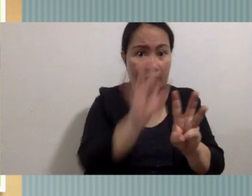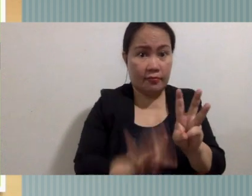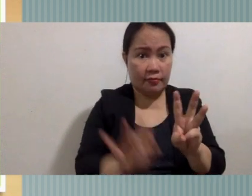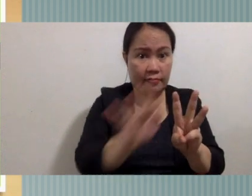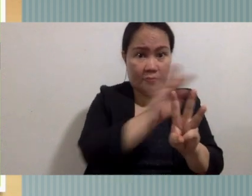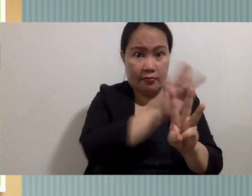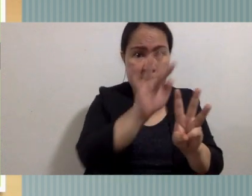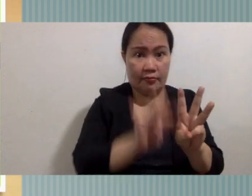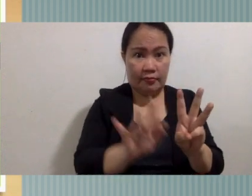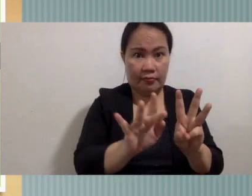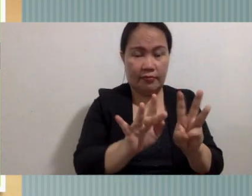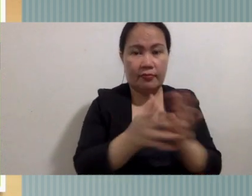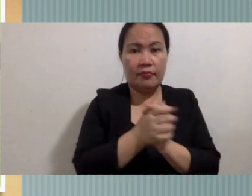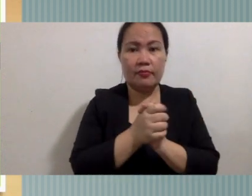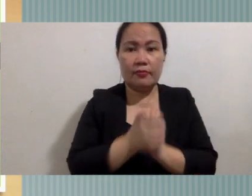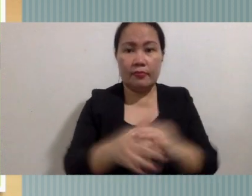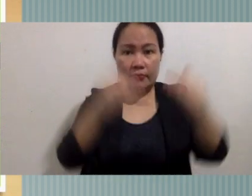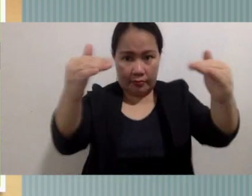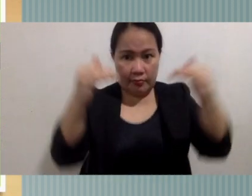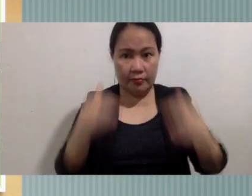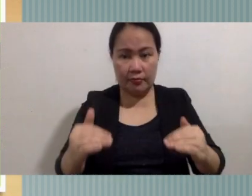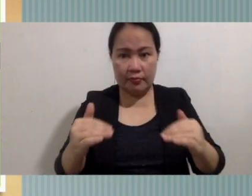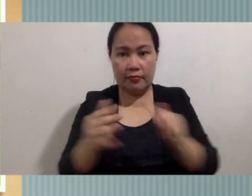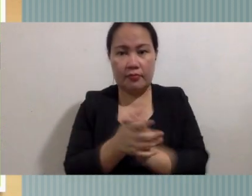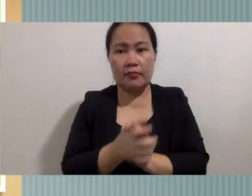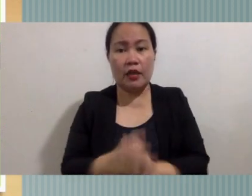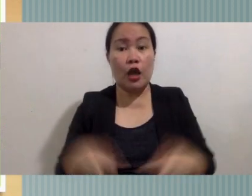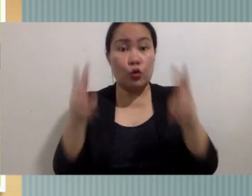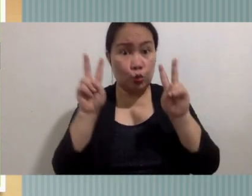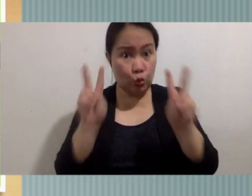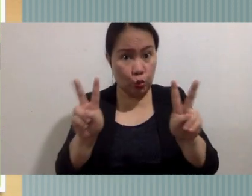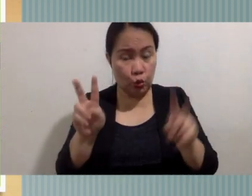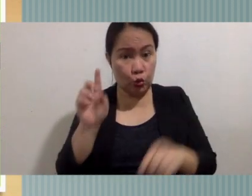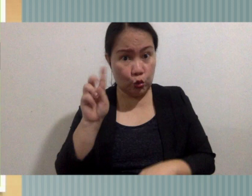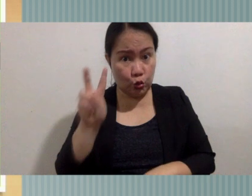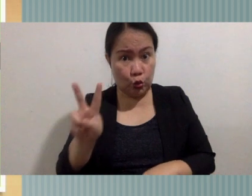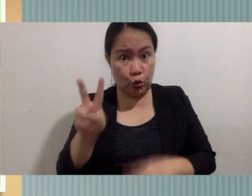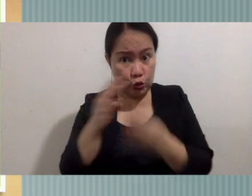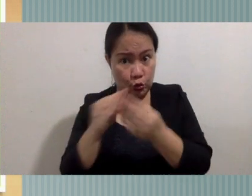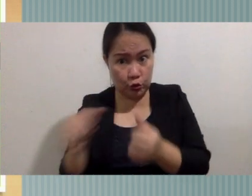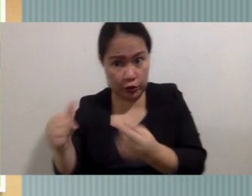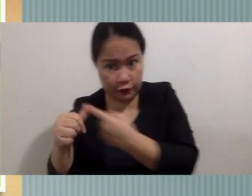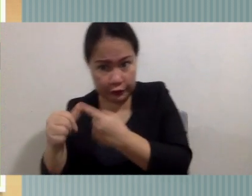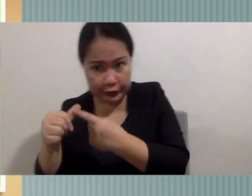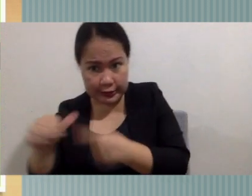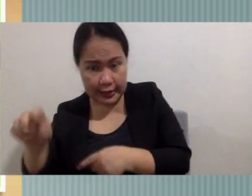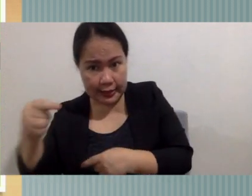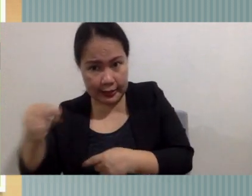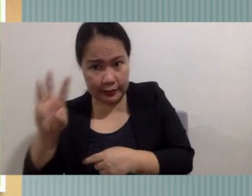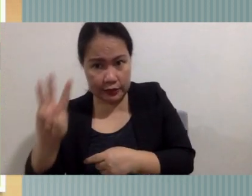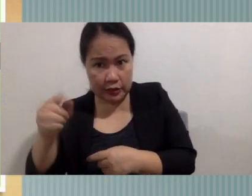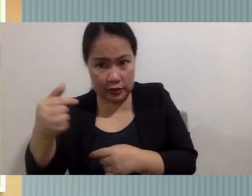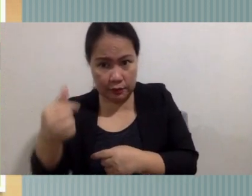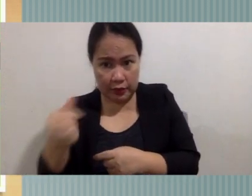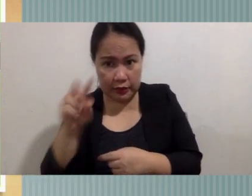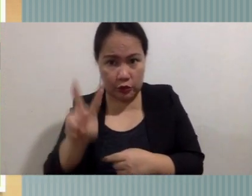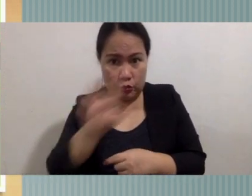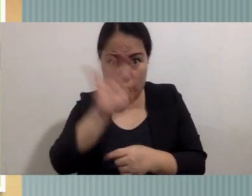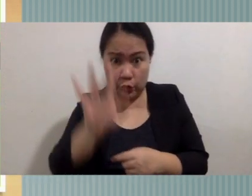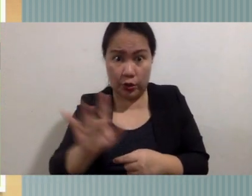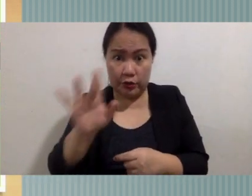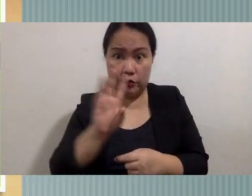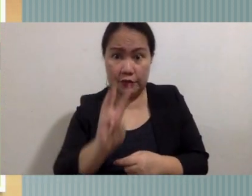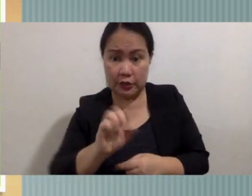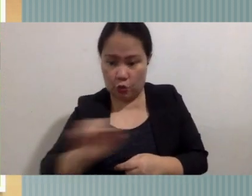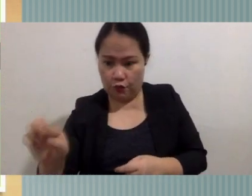lang siya sa loob, maiiwan siya. Okay, so we will have two solutions. The first one is